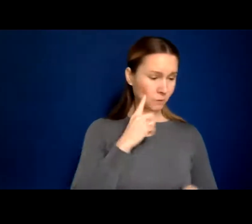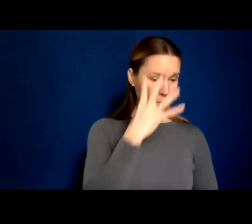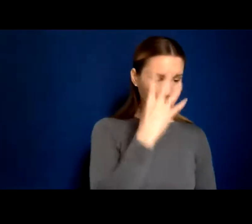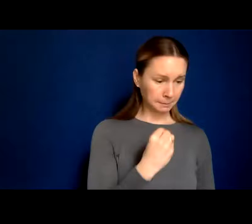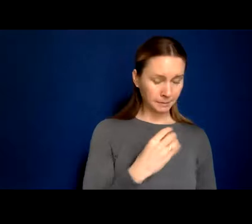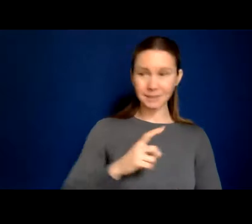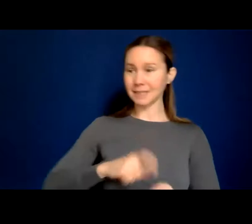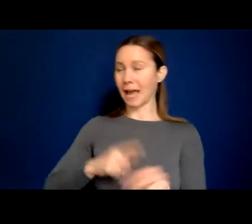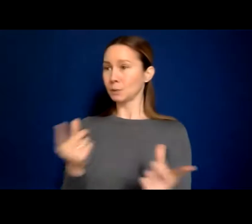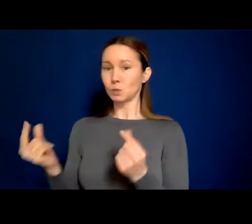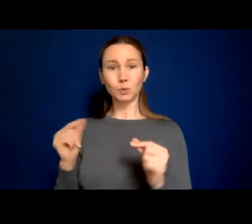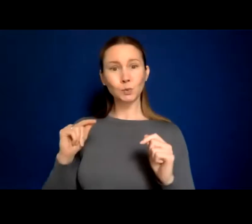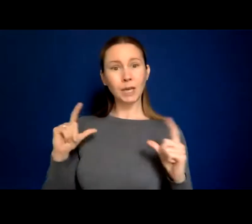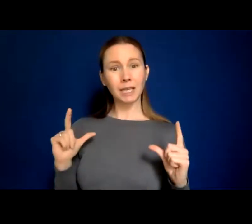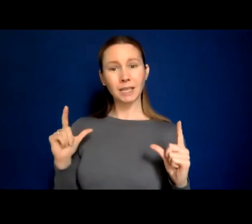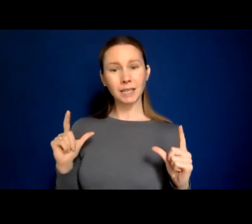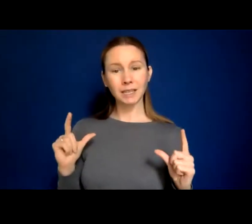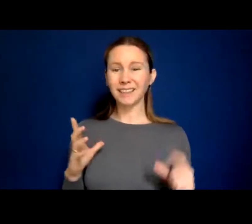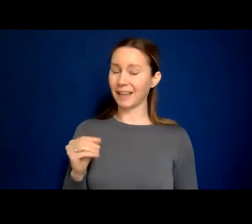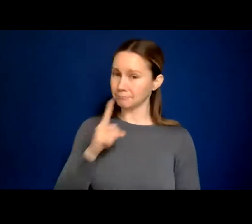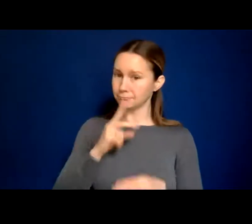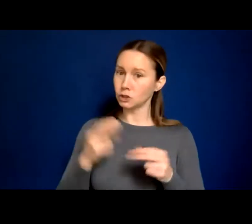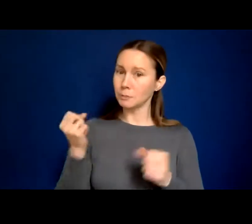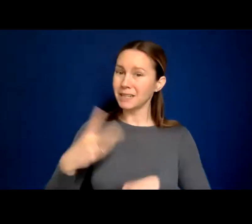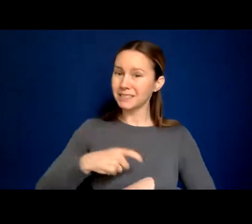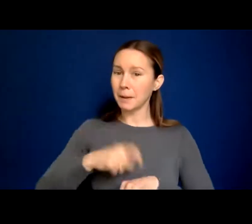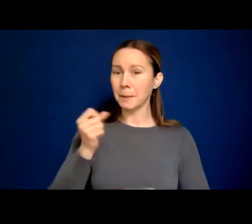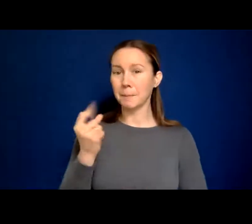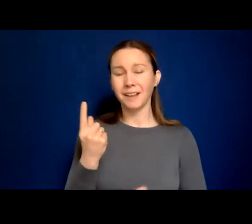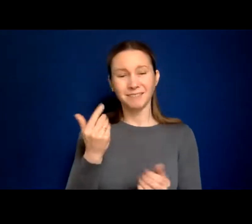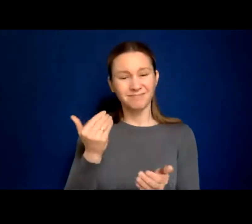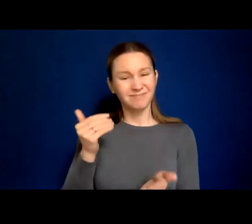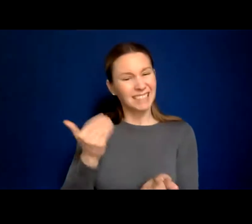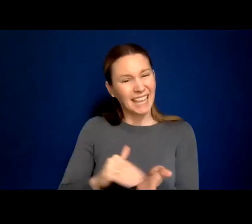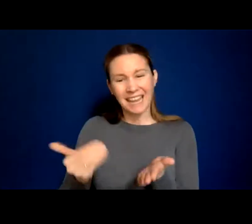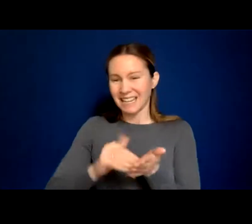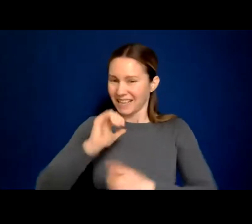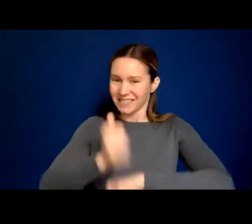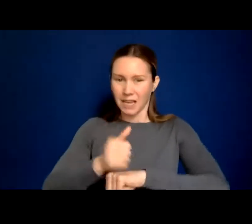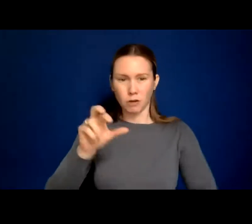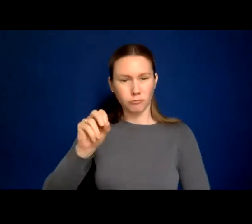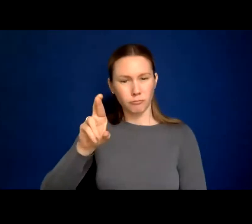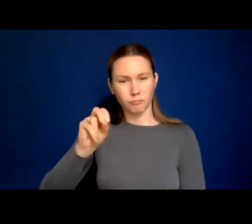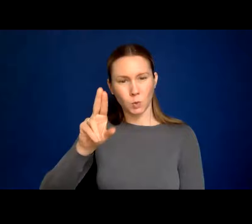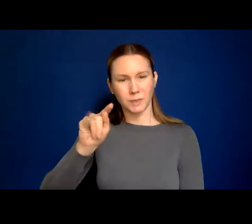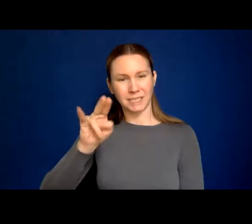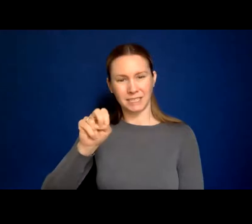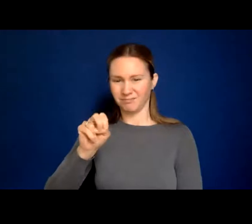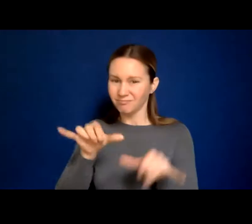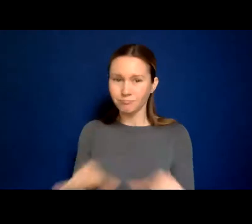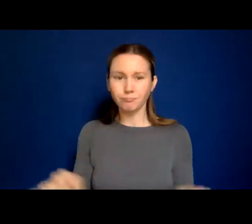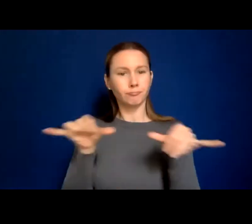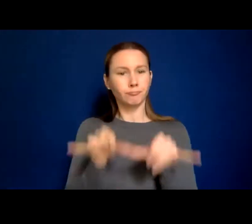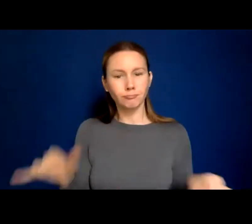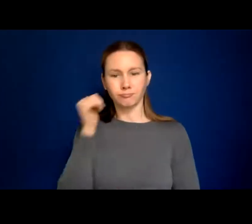wakeful time. And again, it's been brought up many times, but routine is incredibly important. We want to think